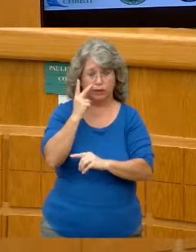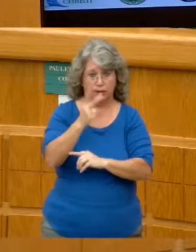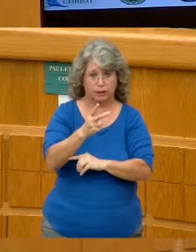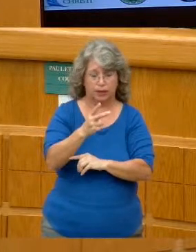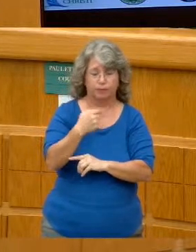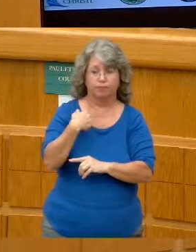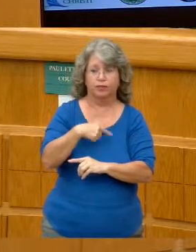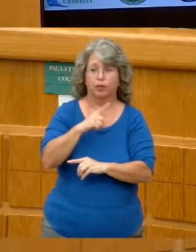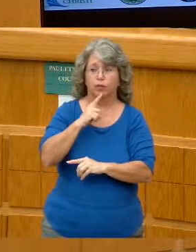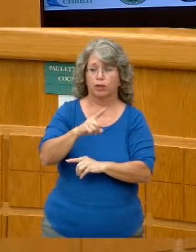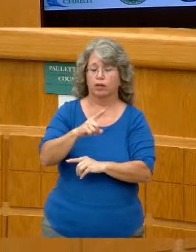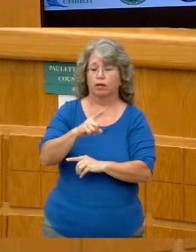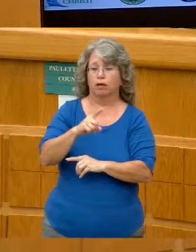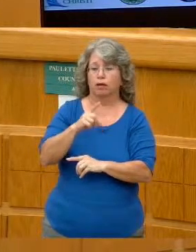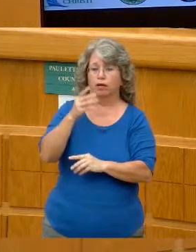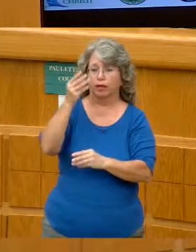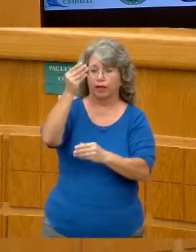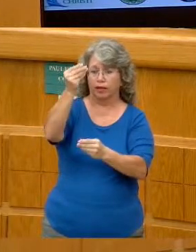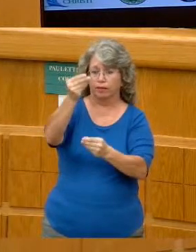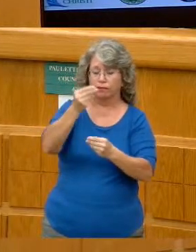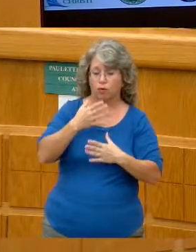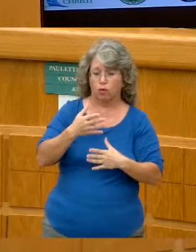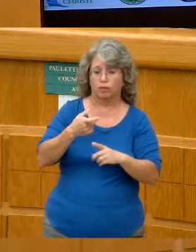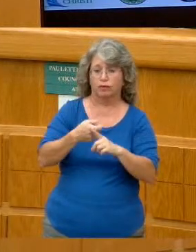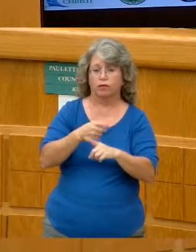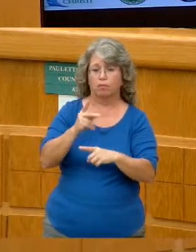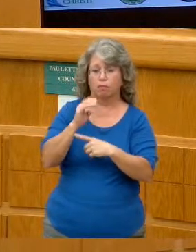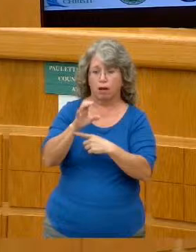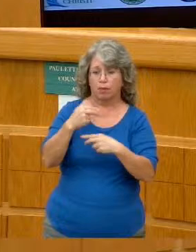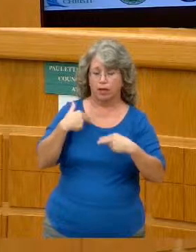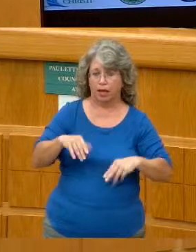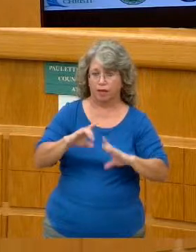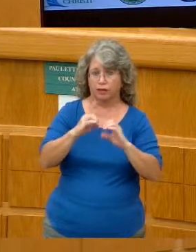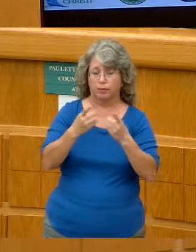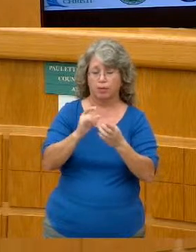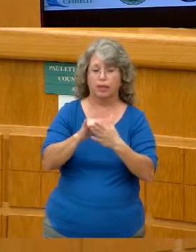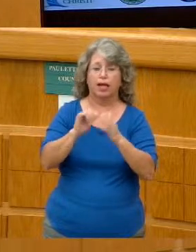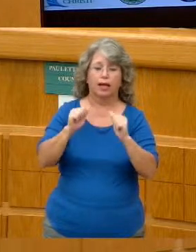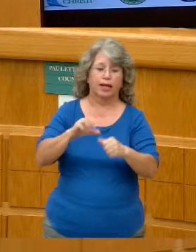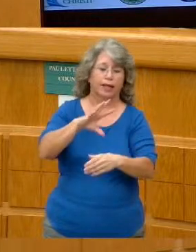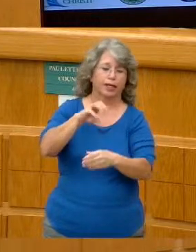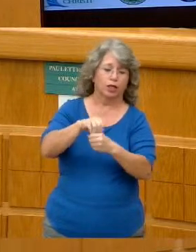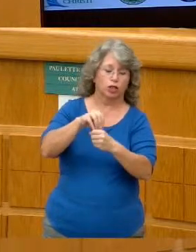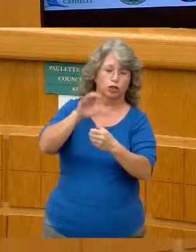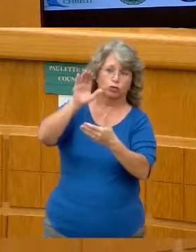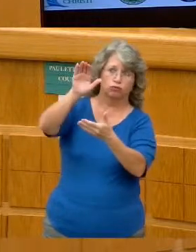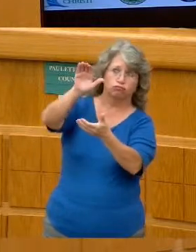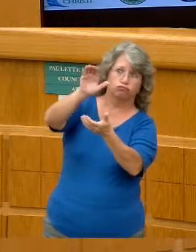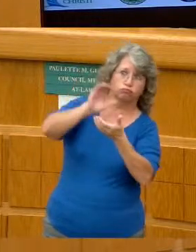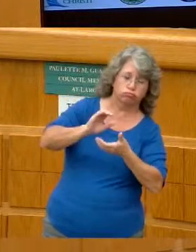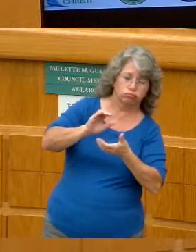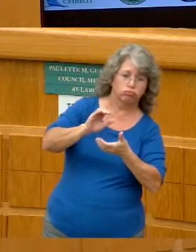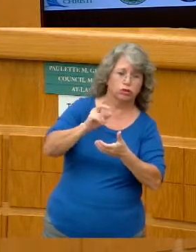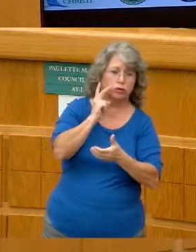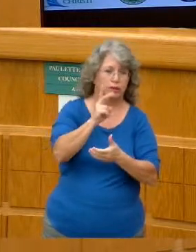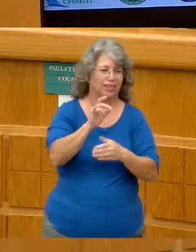public health department, and that could include dumps. And so you see that on the news, you see it on the